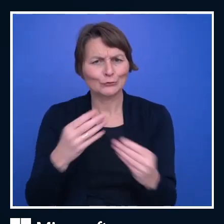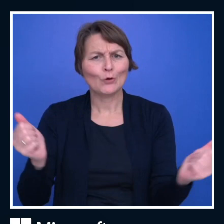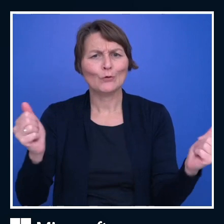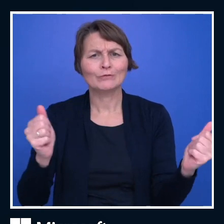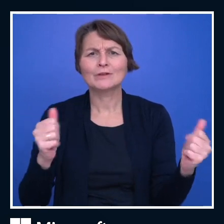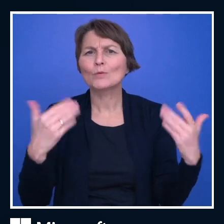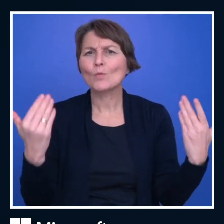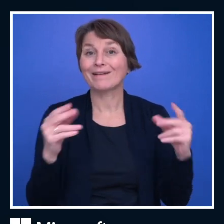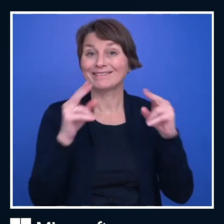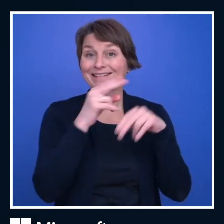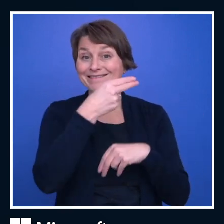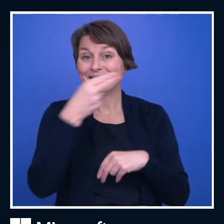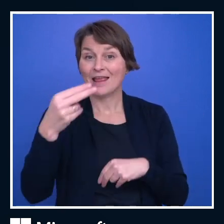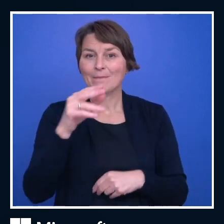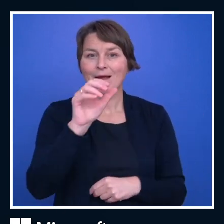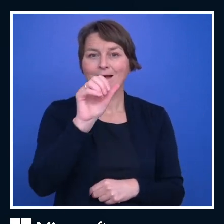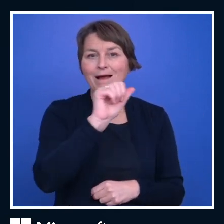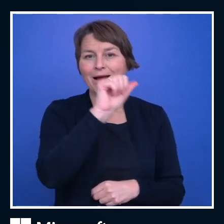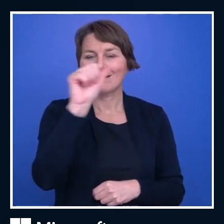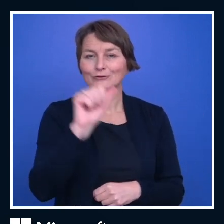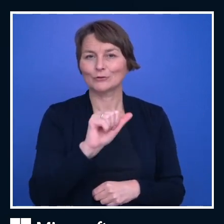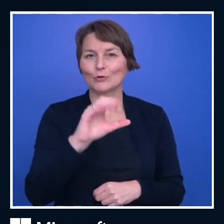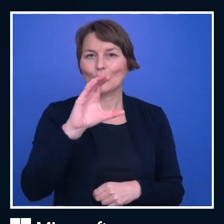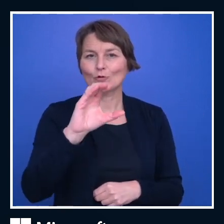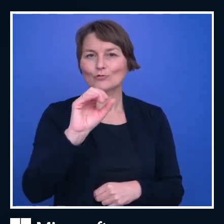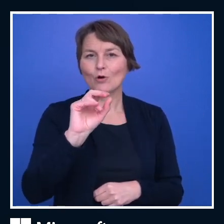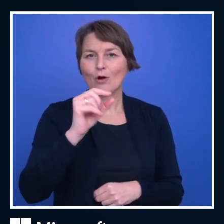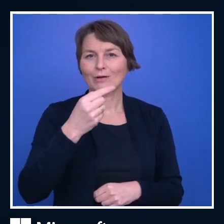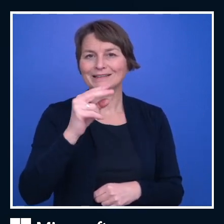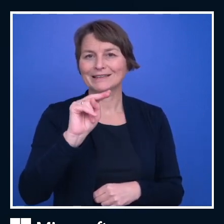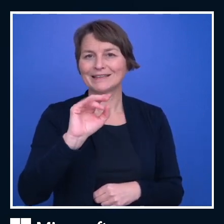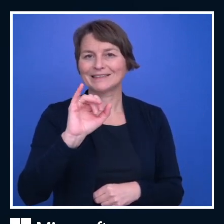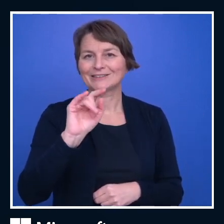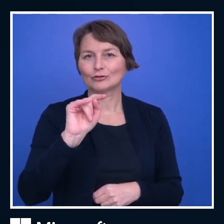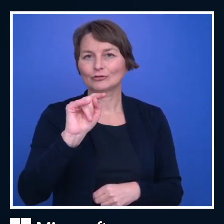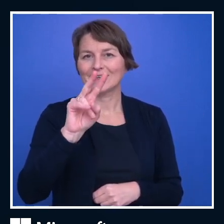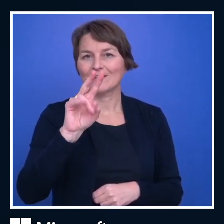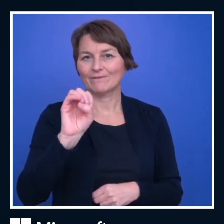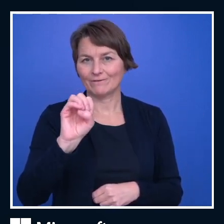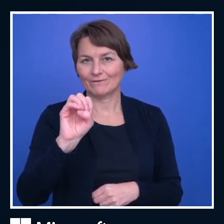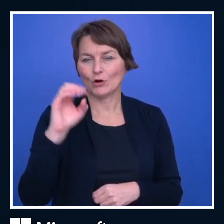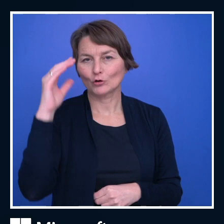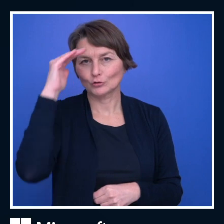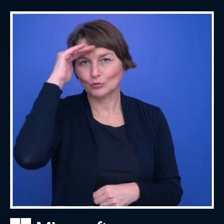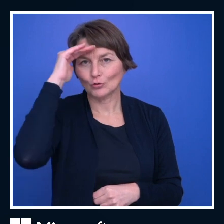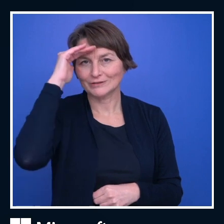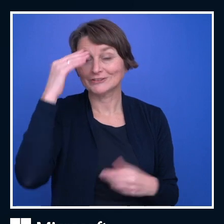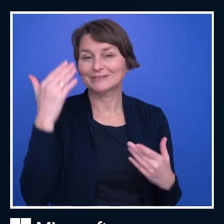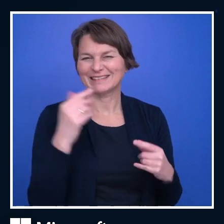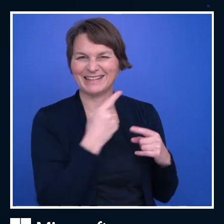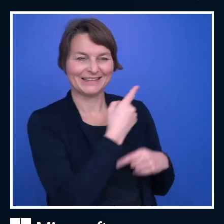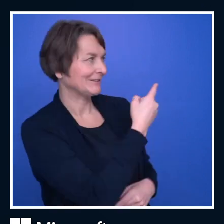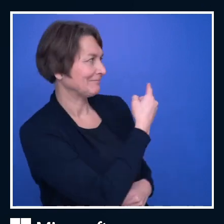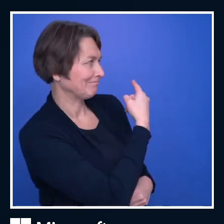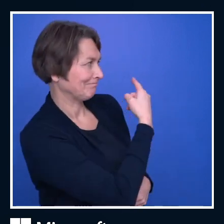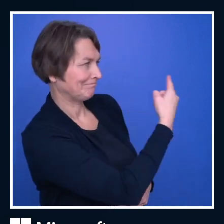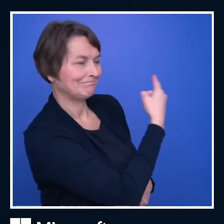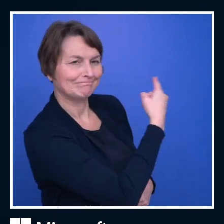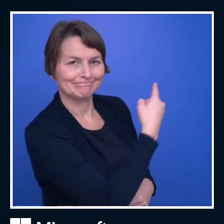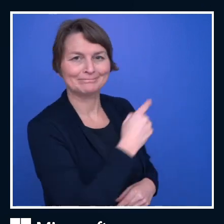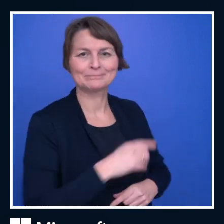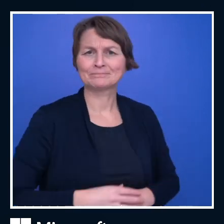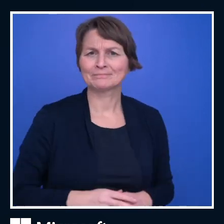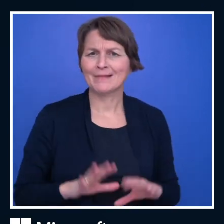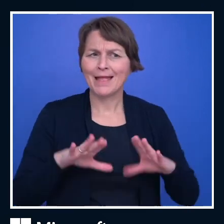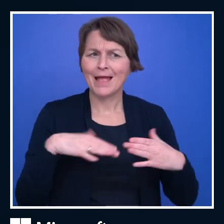Search. And how does that work? Well, it exists out of different steps. And the first step